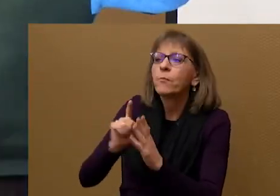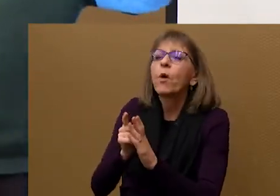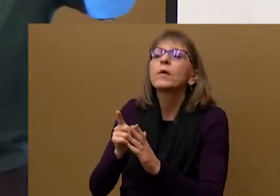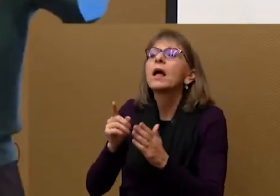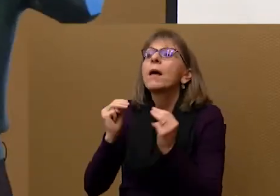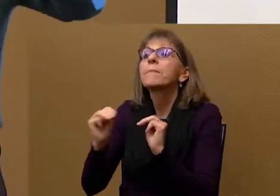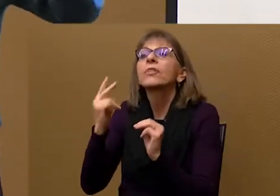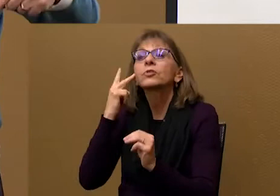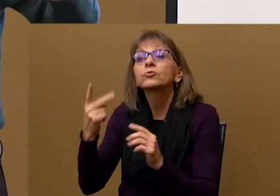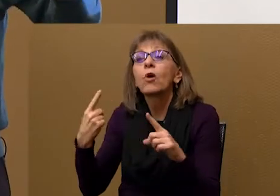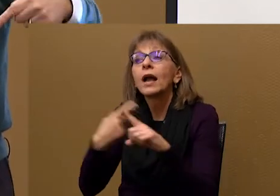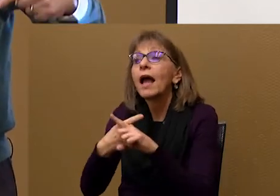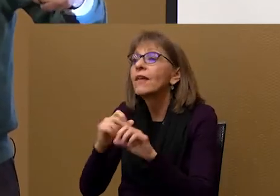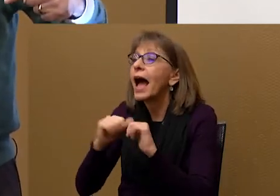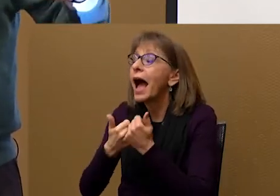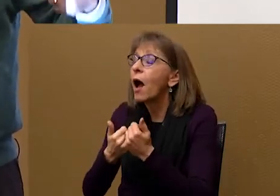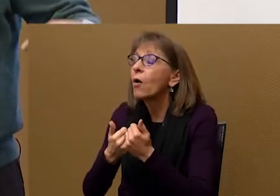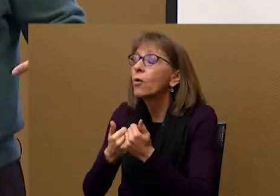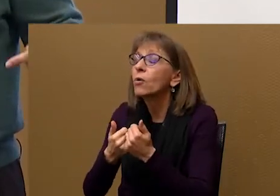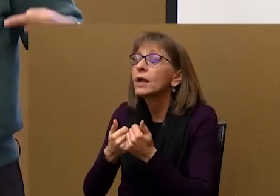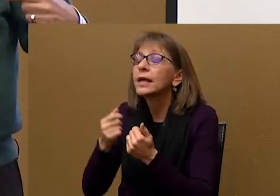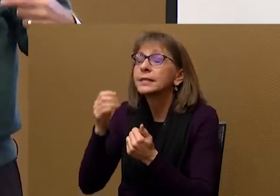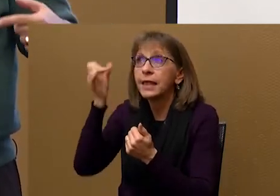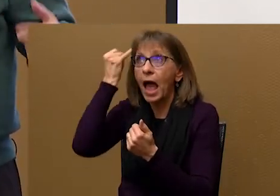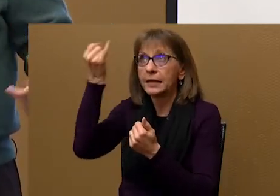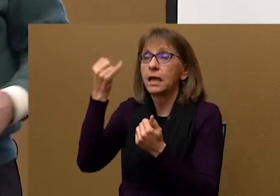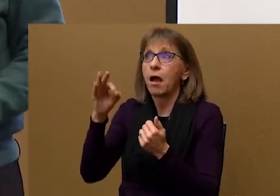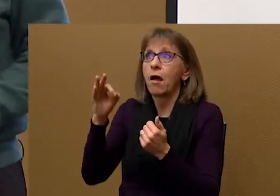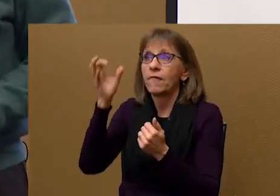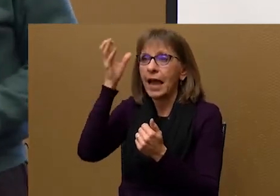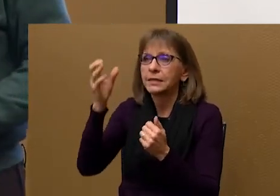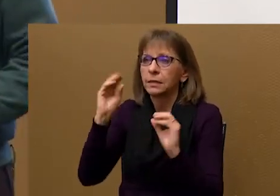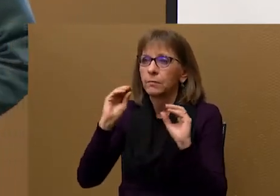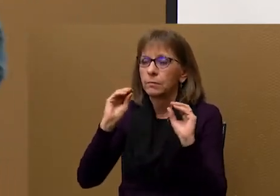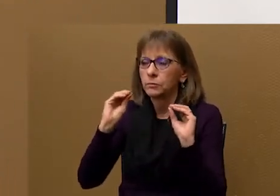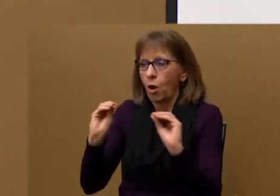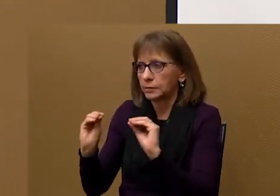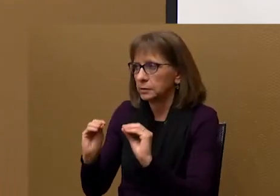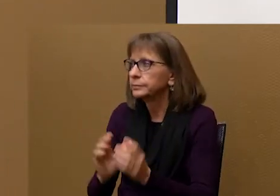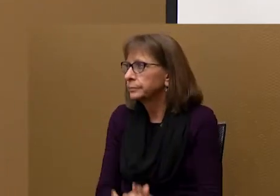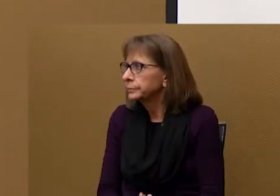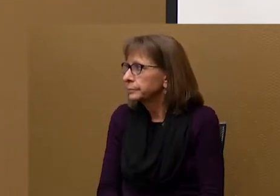you saw in the conflict. How is the concept of conflict being taught?